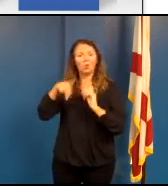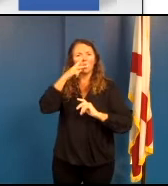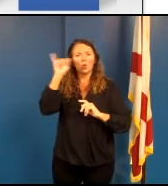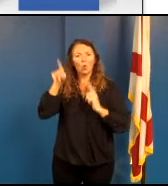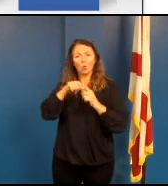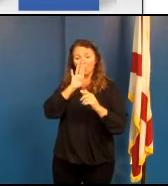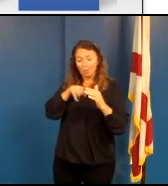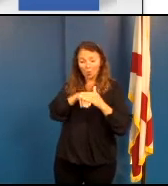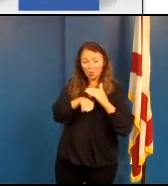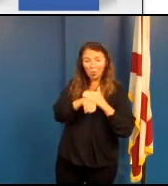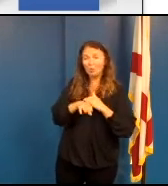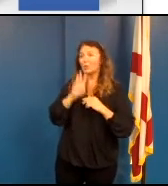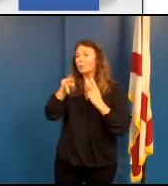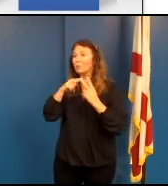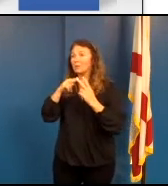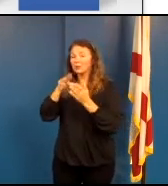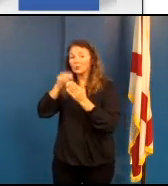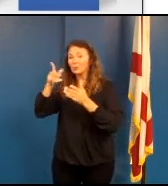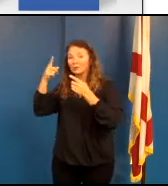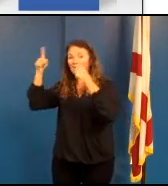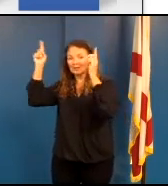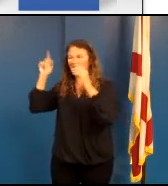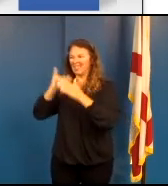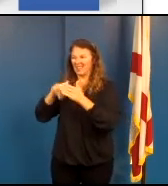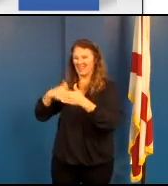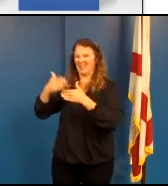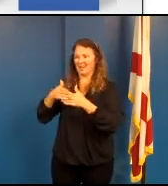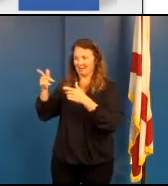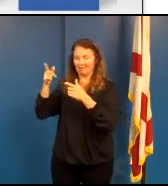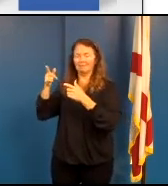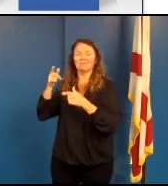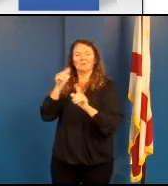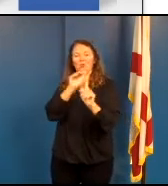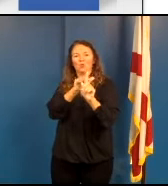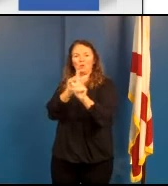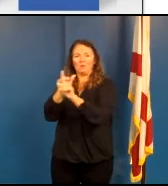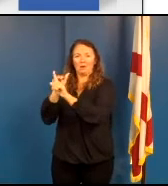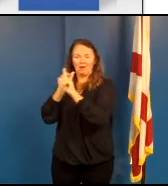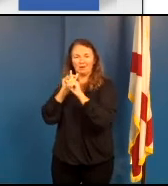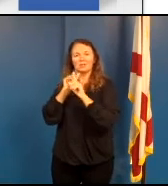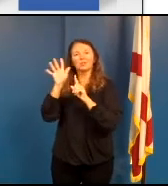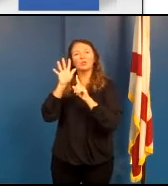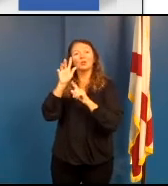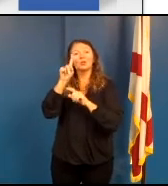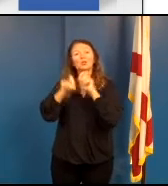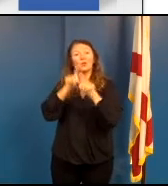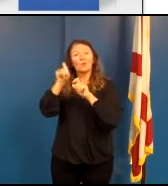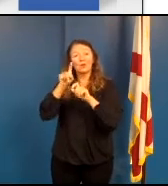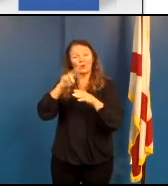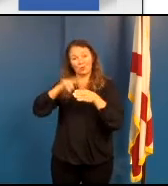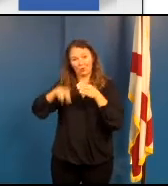we think about student success. The next slide just reminds you of the survey results from the